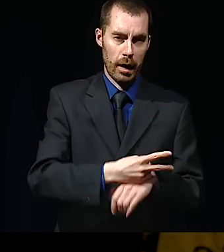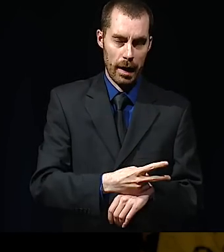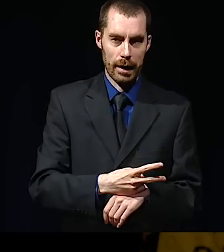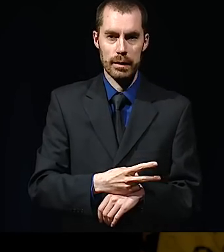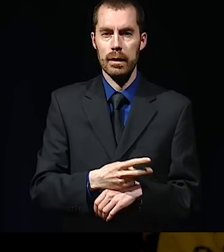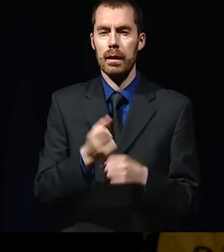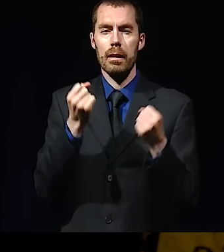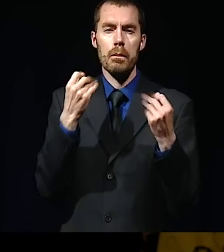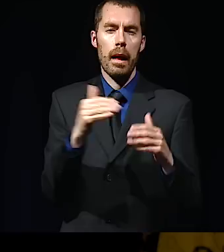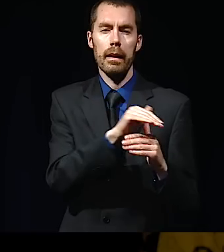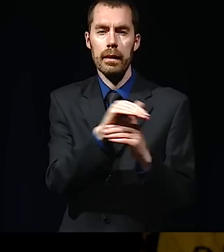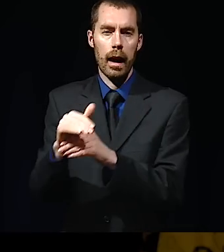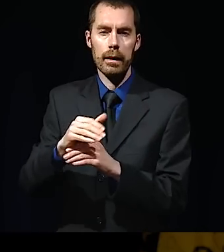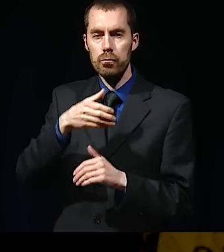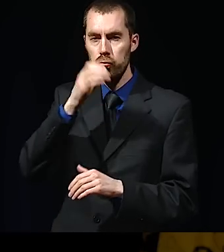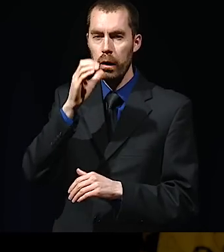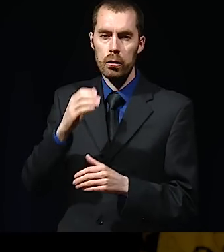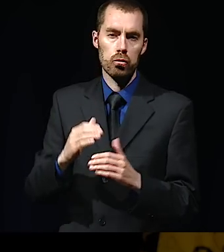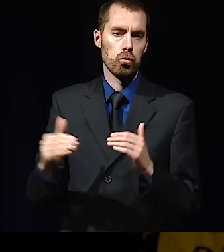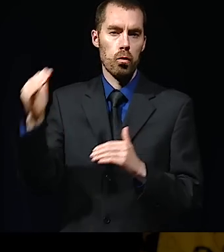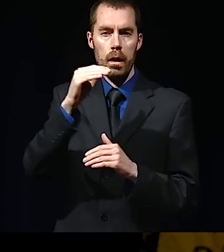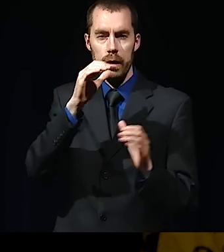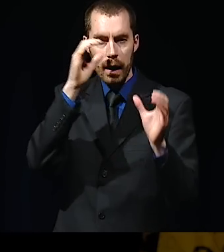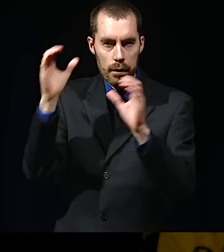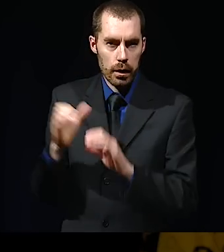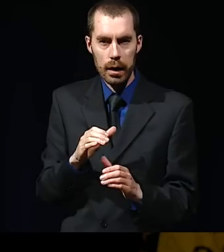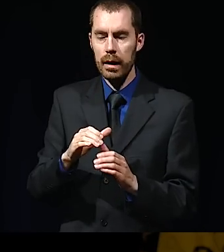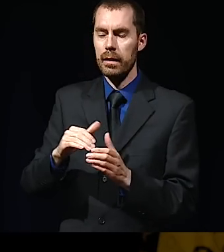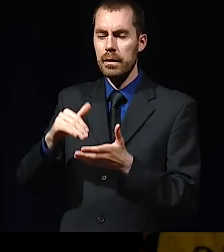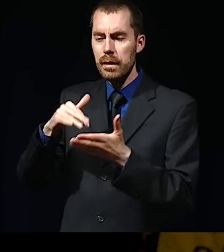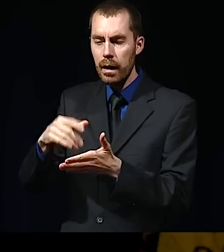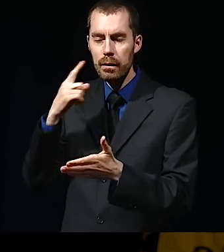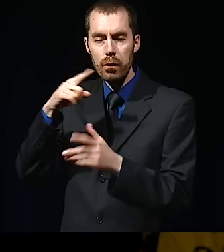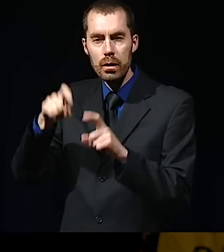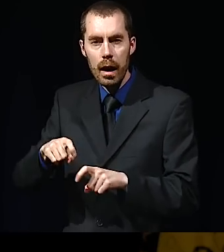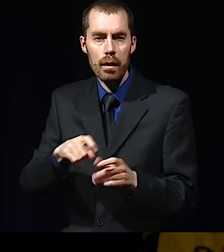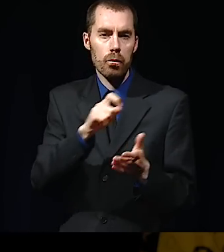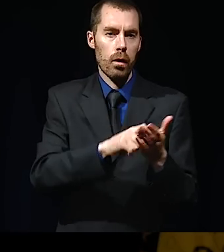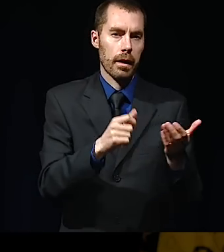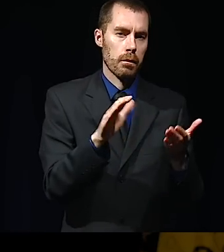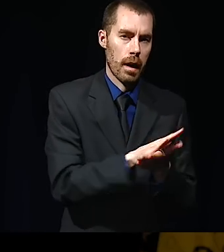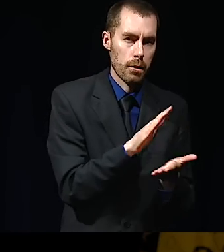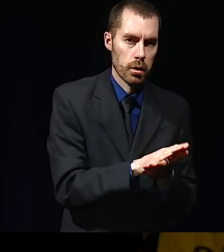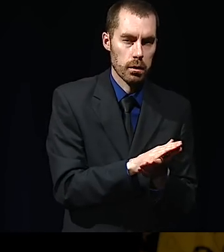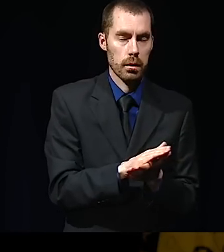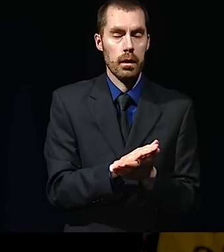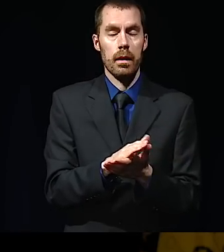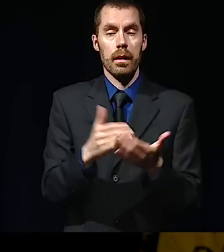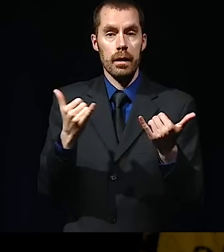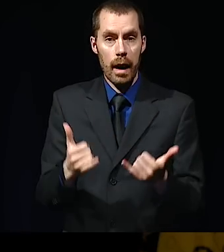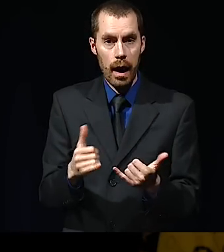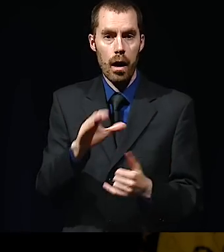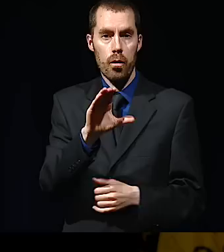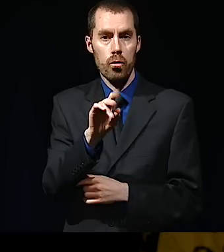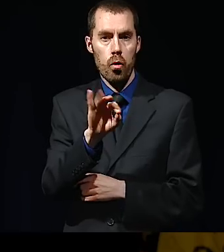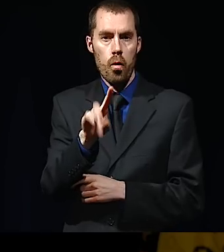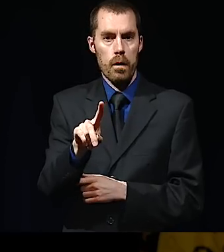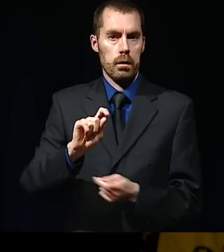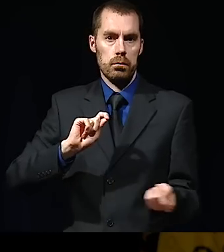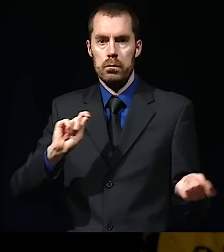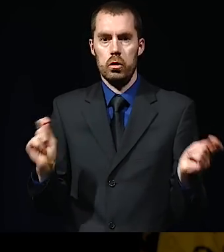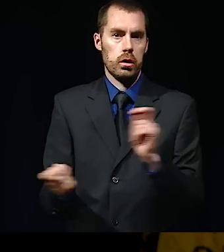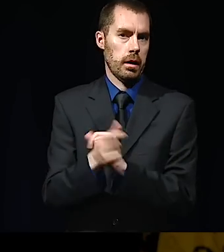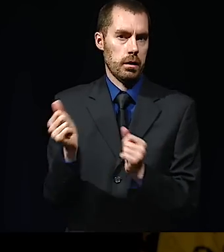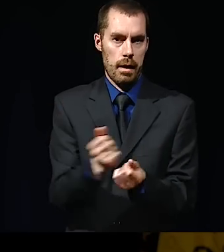for exams and writing papers, to quickly adapting to the sudden changes that the COVID pandemic brings. When